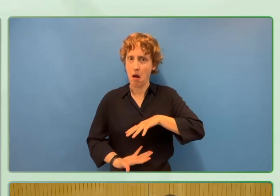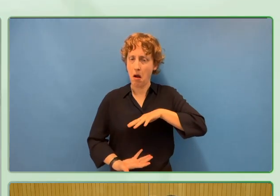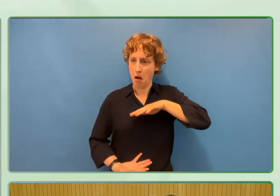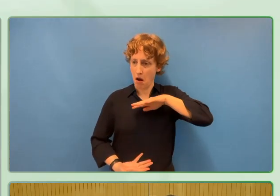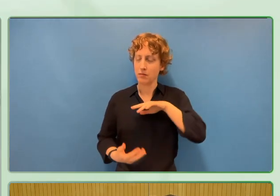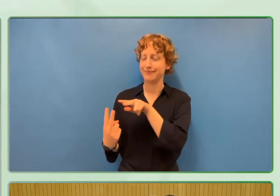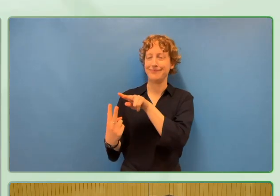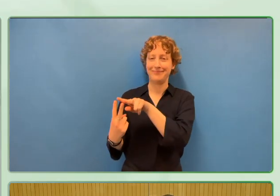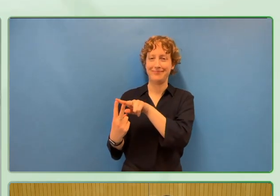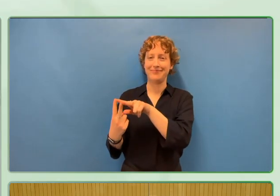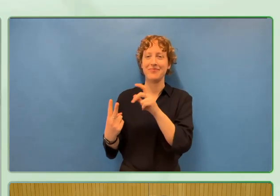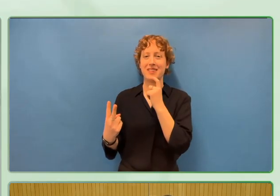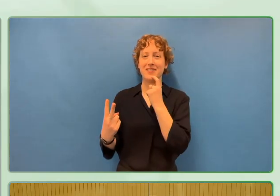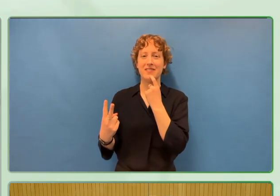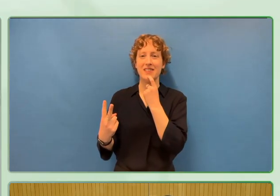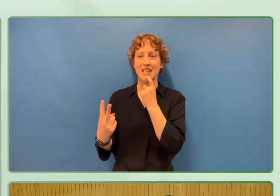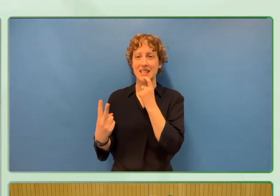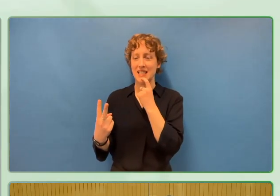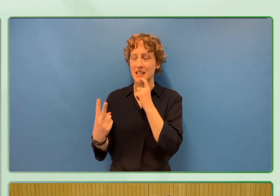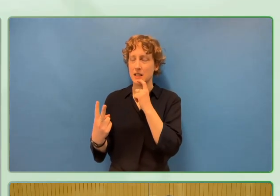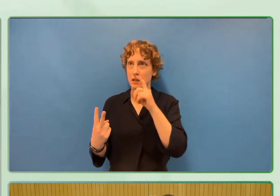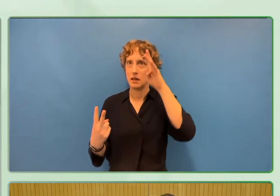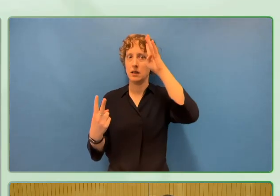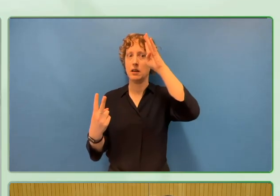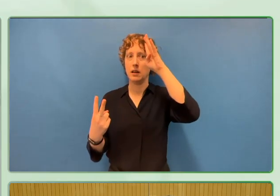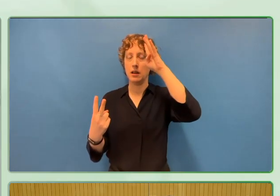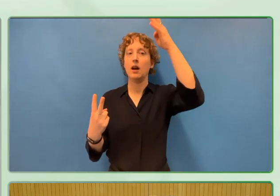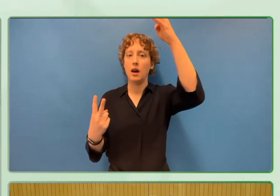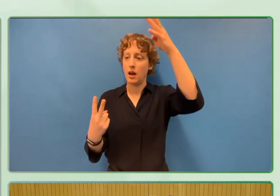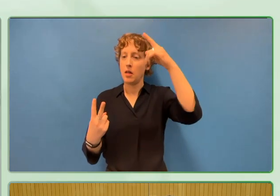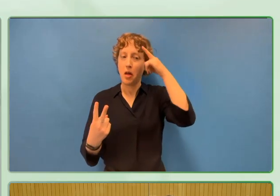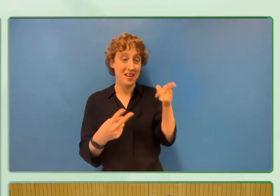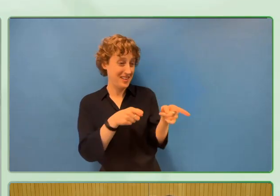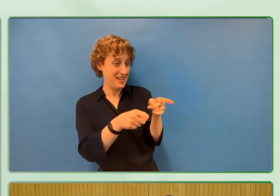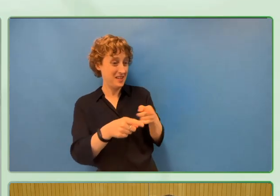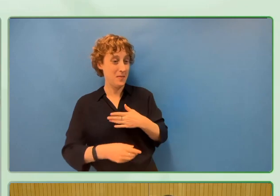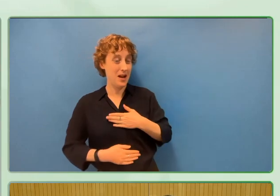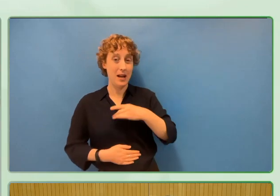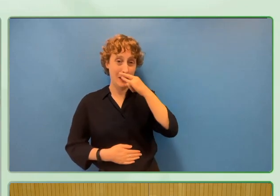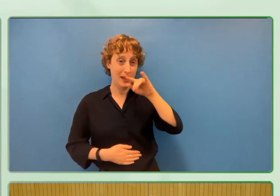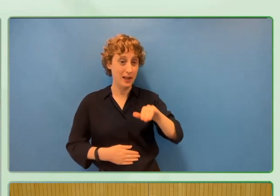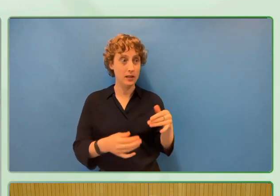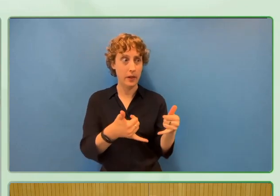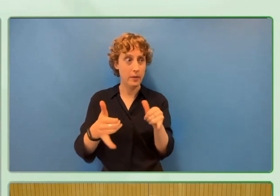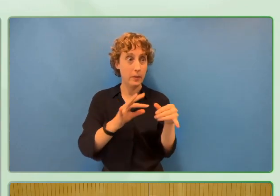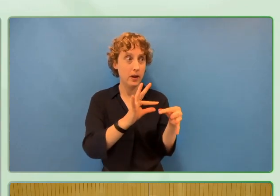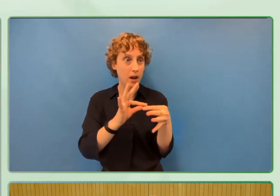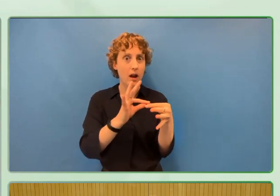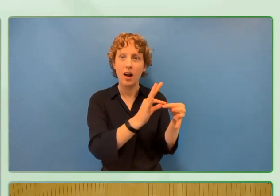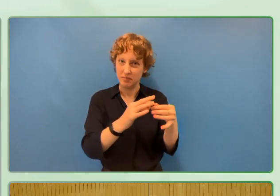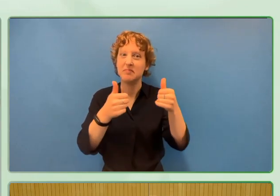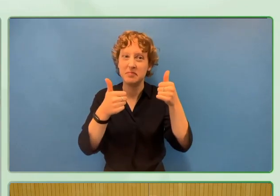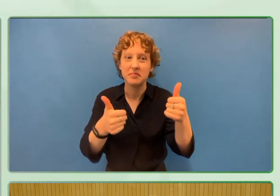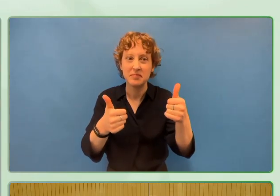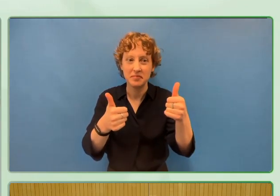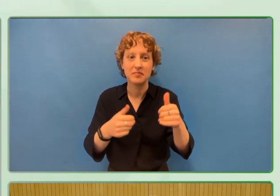to make this, that the kids would do something together, and they succeeded. And now they are, actually this week they are starting to sell in Japan